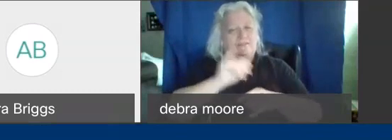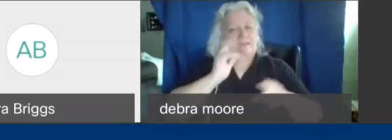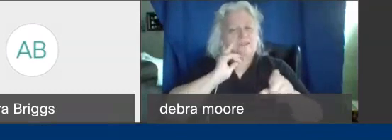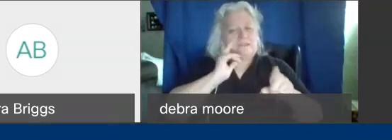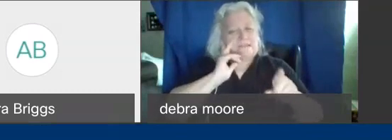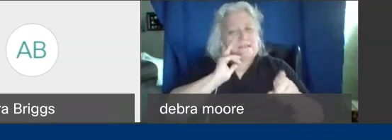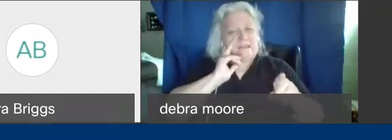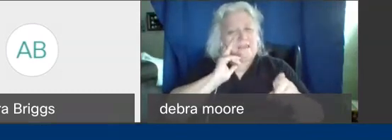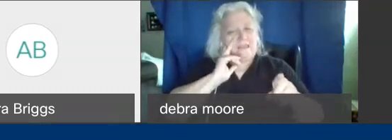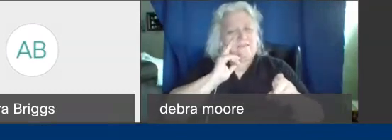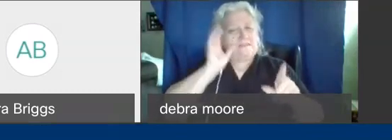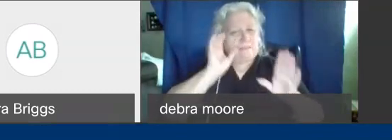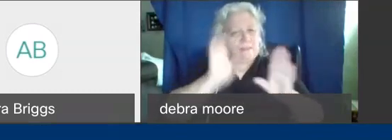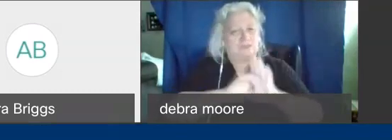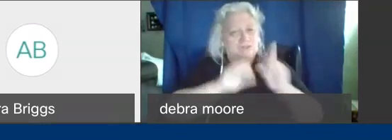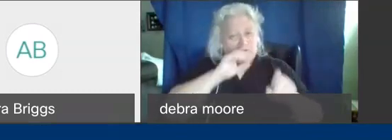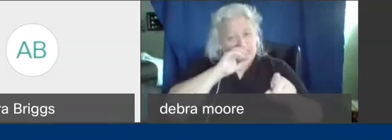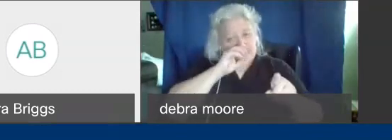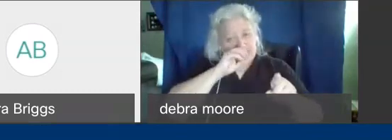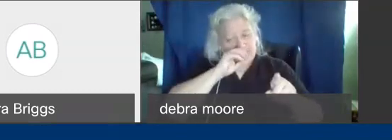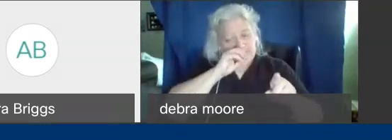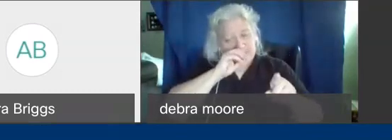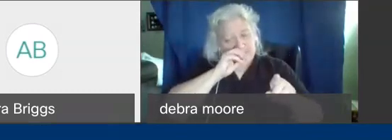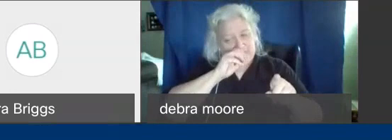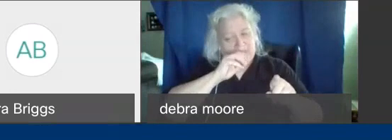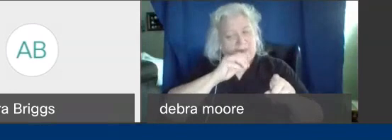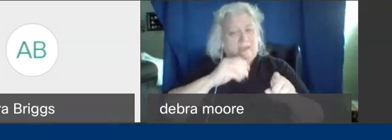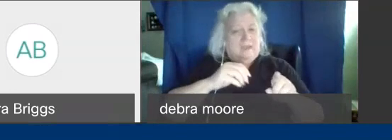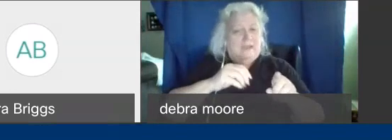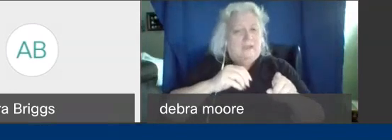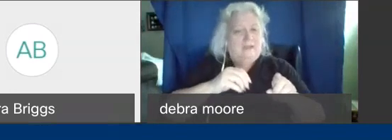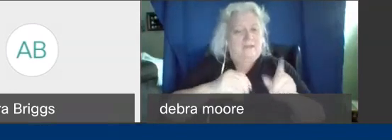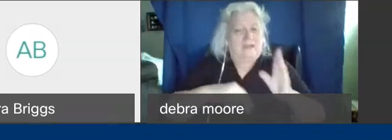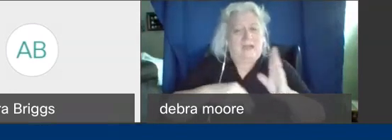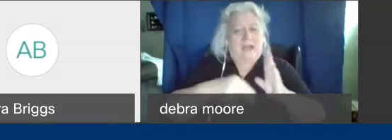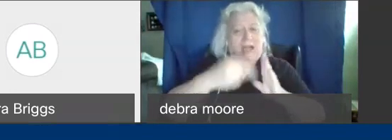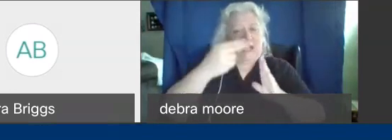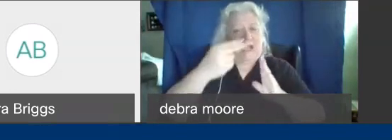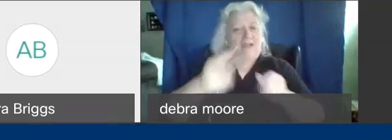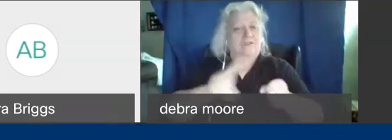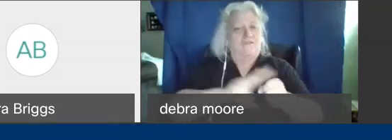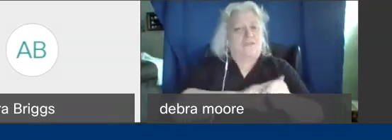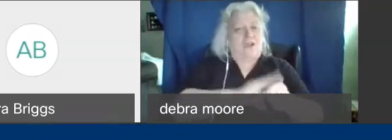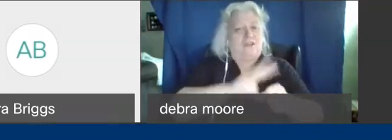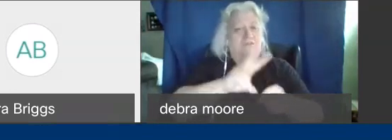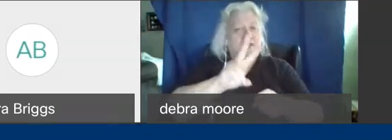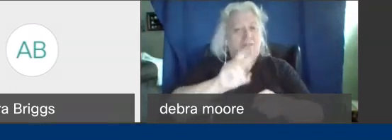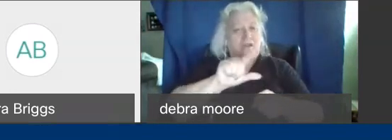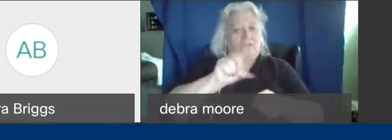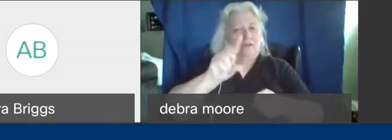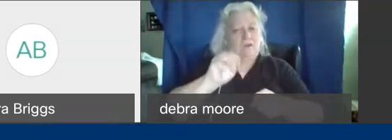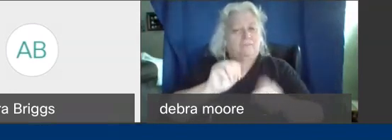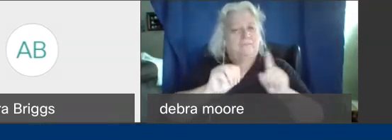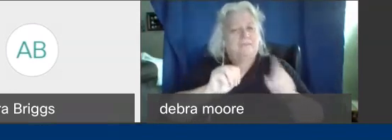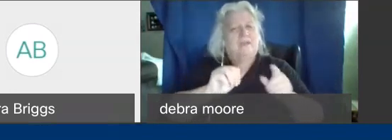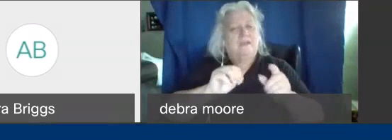from this picture, as the percentage of alcohol in the drink is higher, the volume of the liquid gets lower. So you start